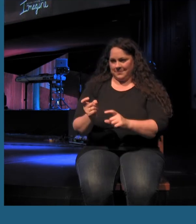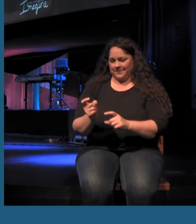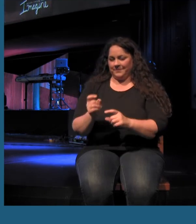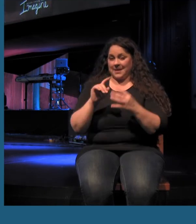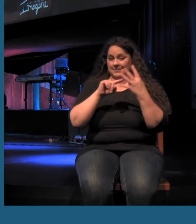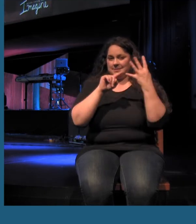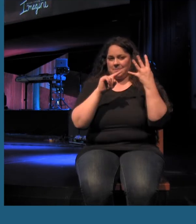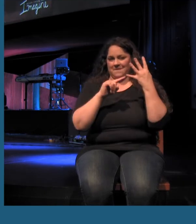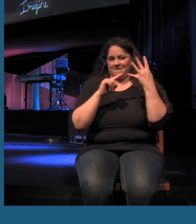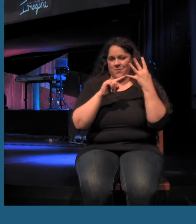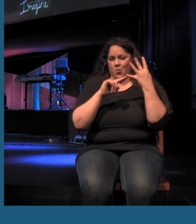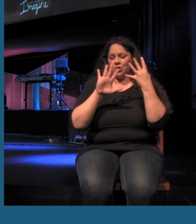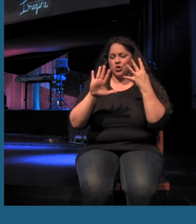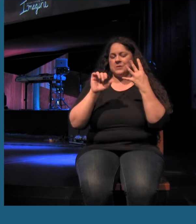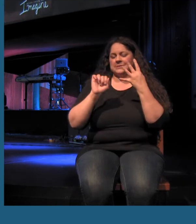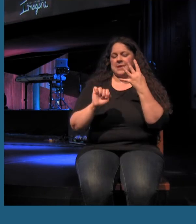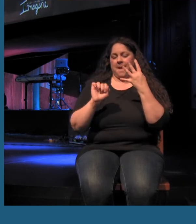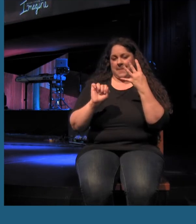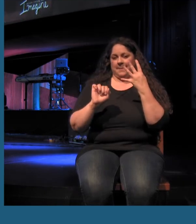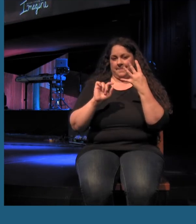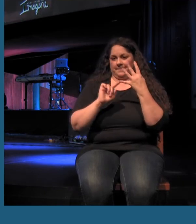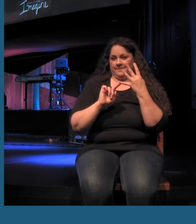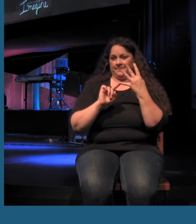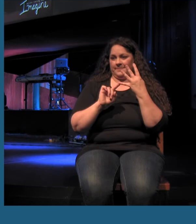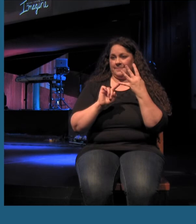has an assignment for you.